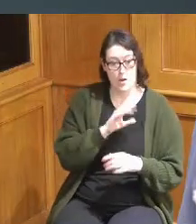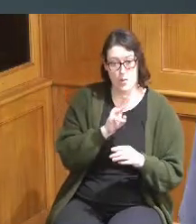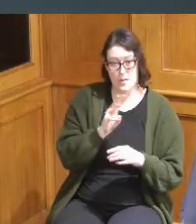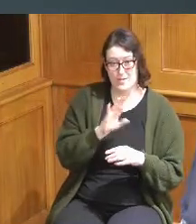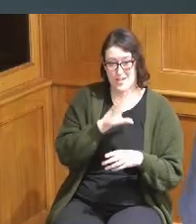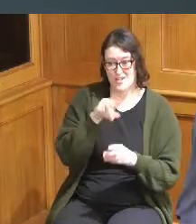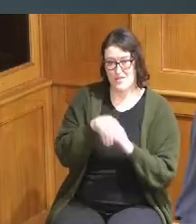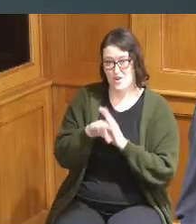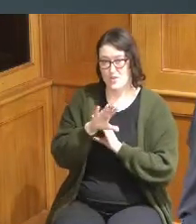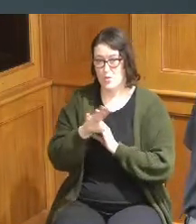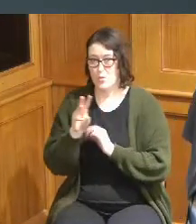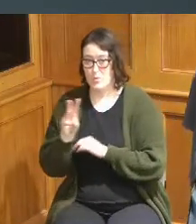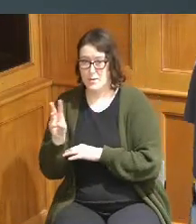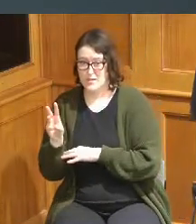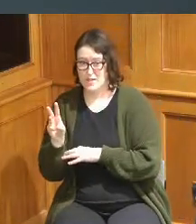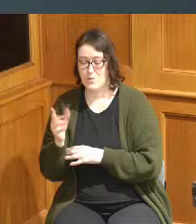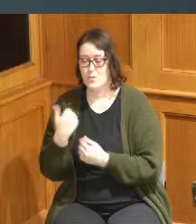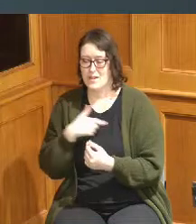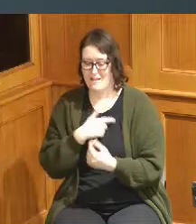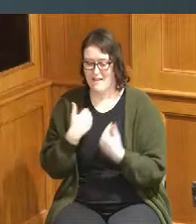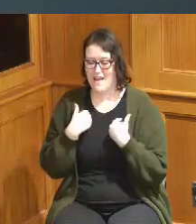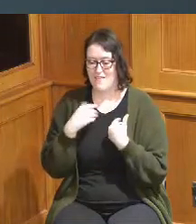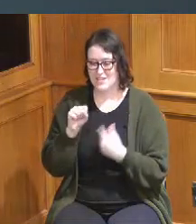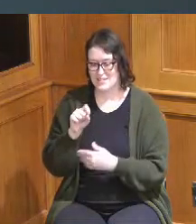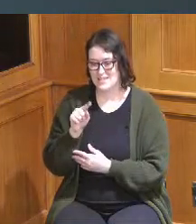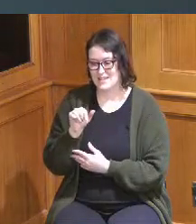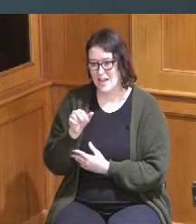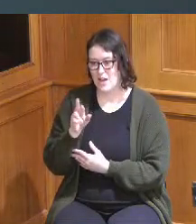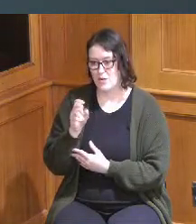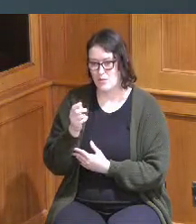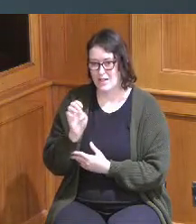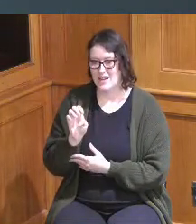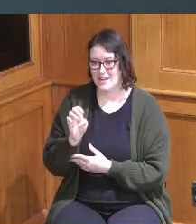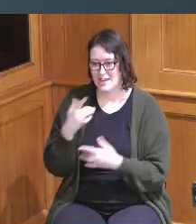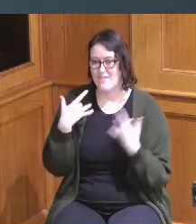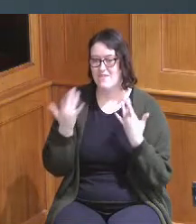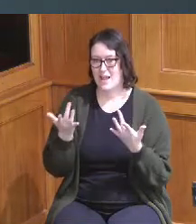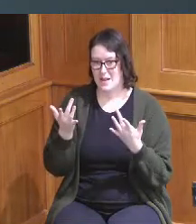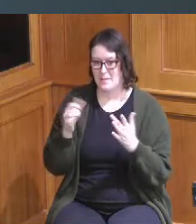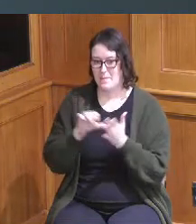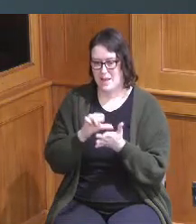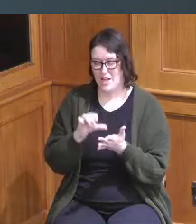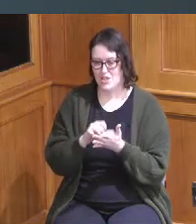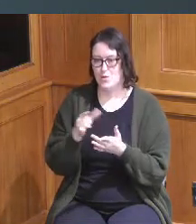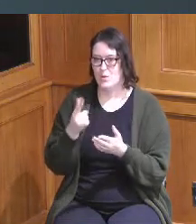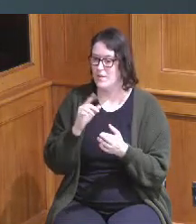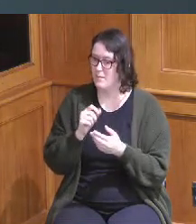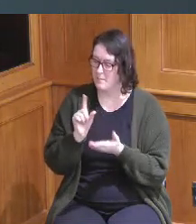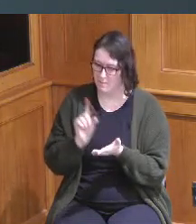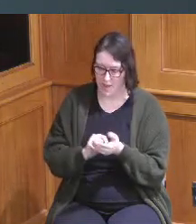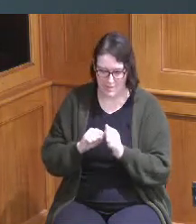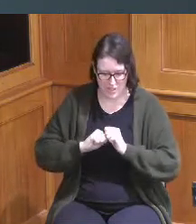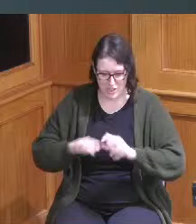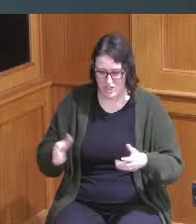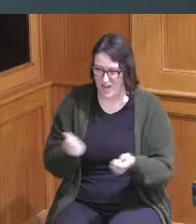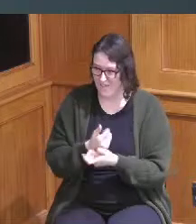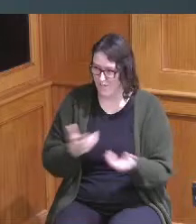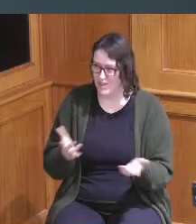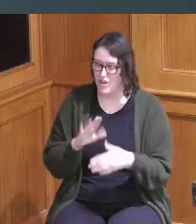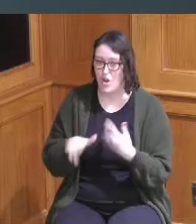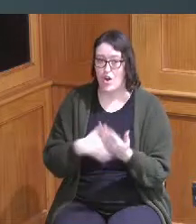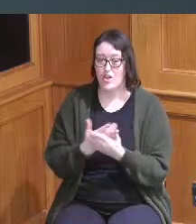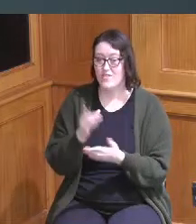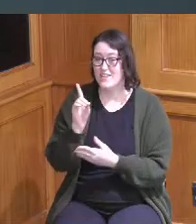And you go to ours, and there is a styrene event page where we have all this stuff there. And we have published all the air quality reports, everything we have, all the raw data. It's